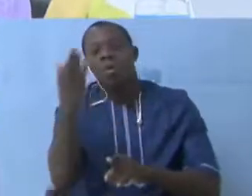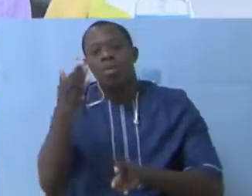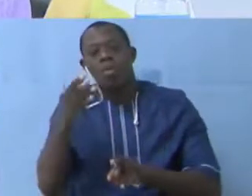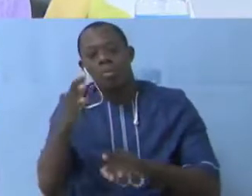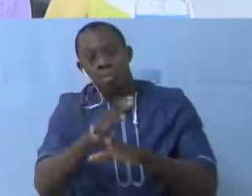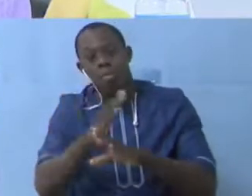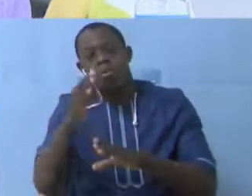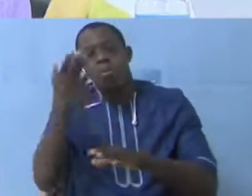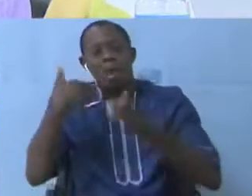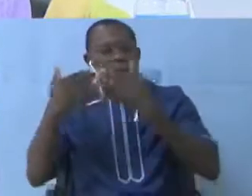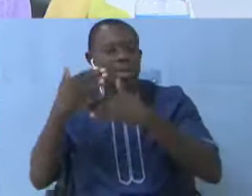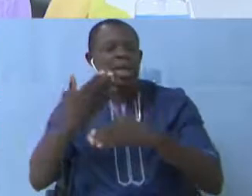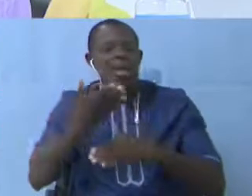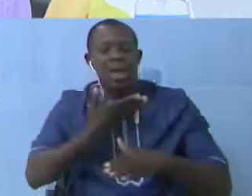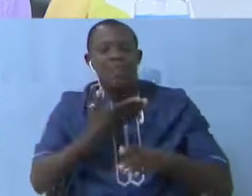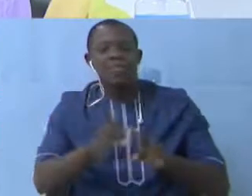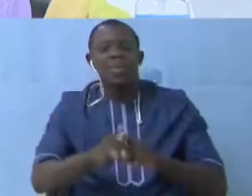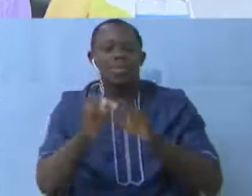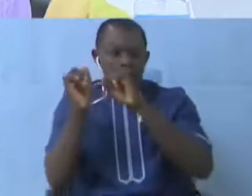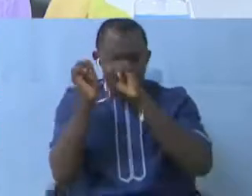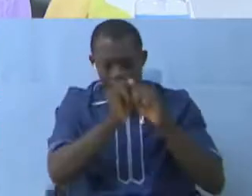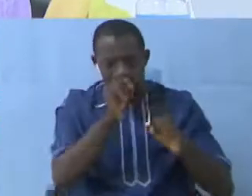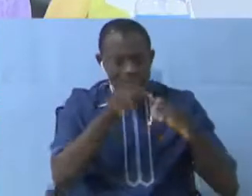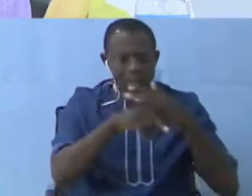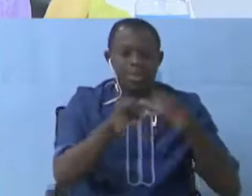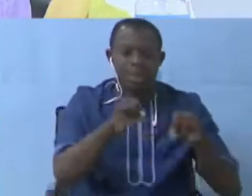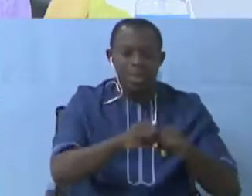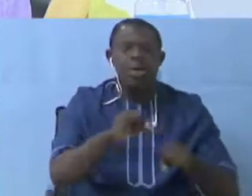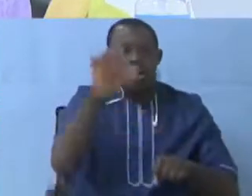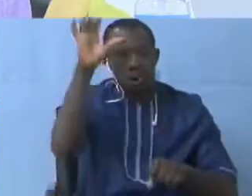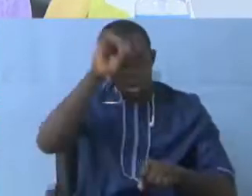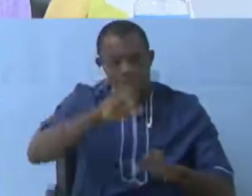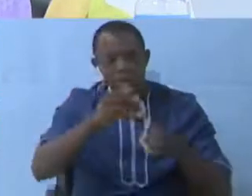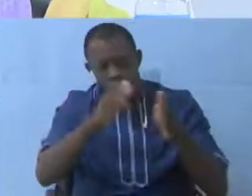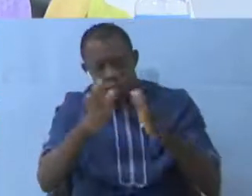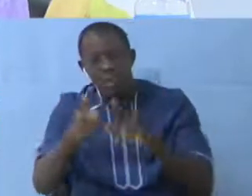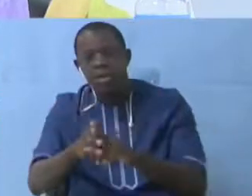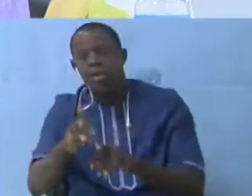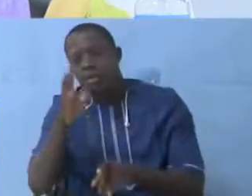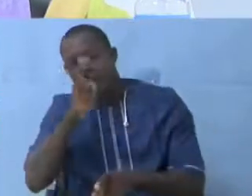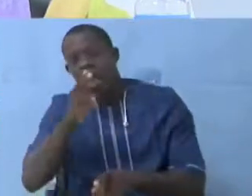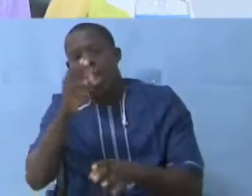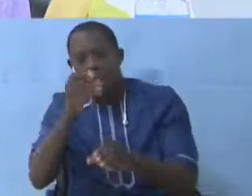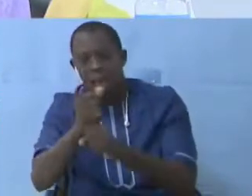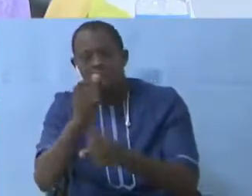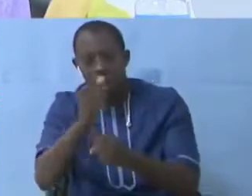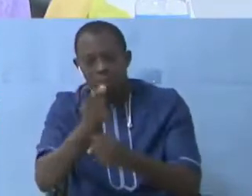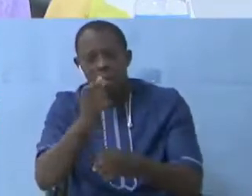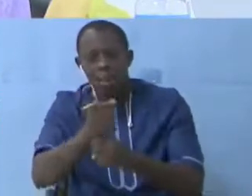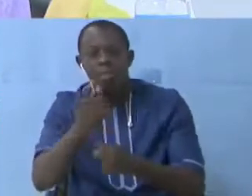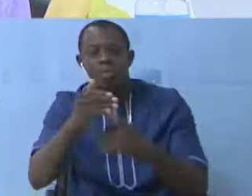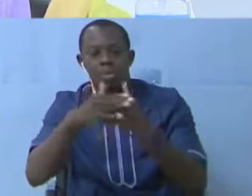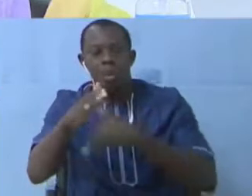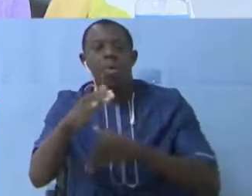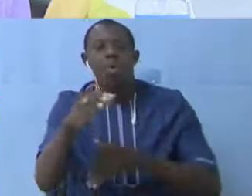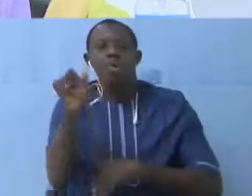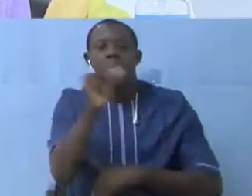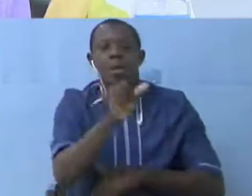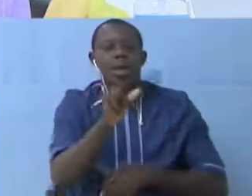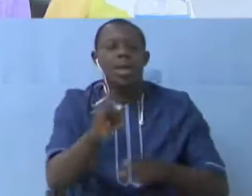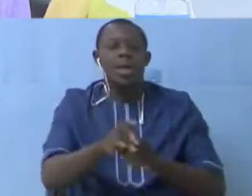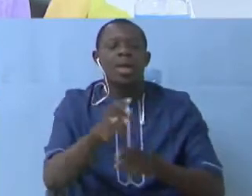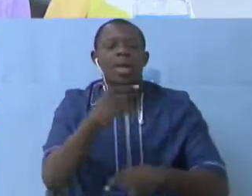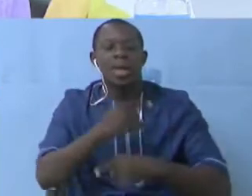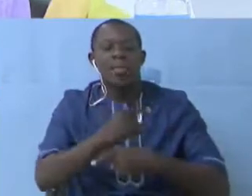understood the dilemma, the difficulties, so they really helped, but also just other professional